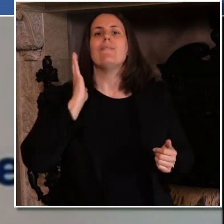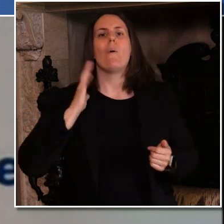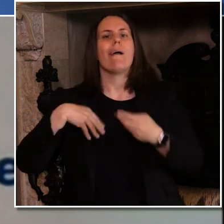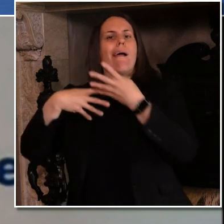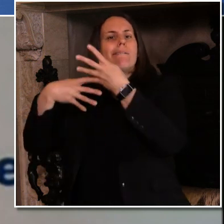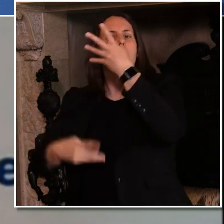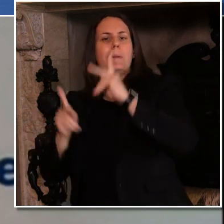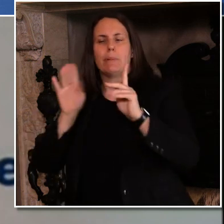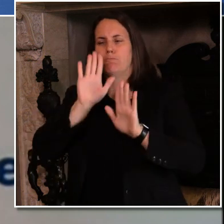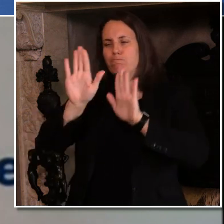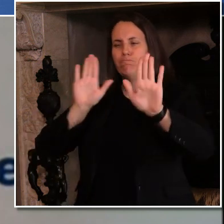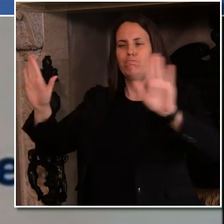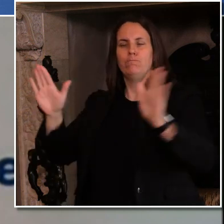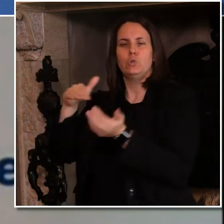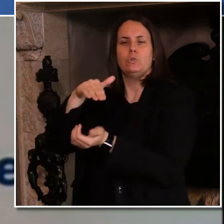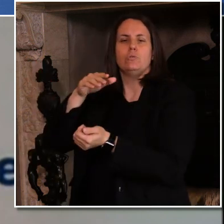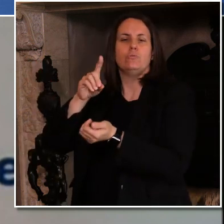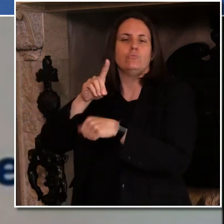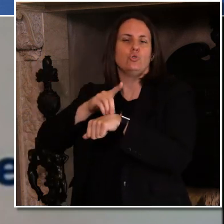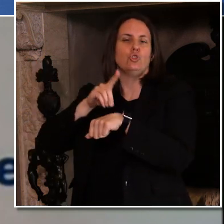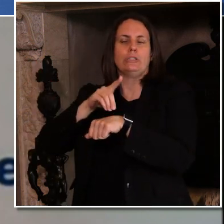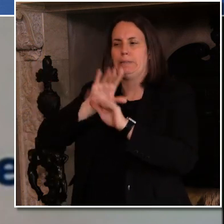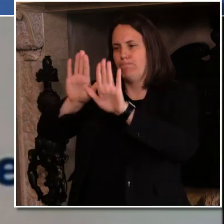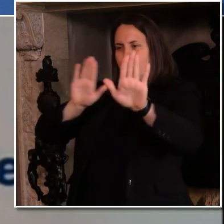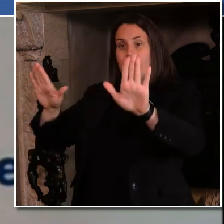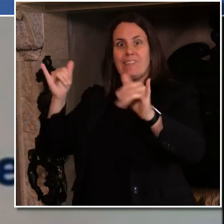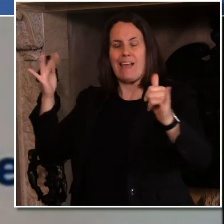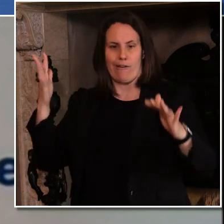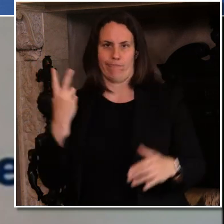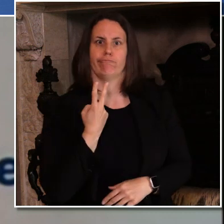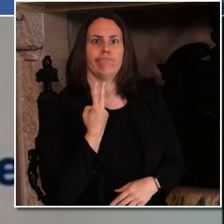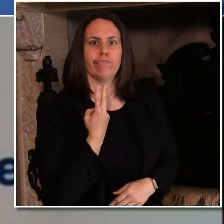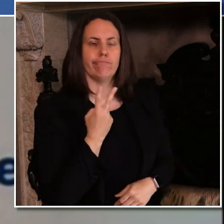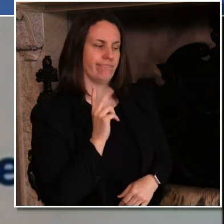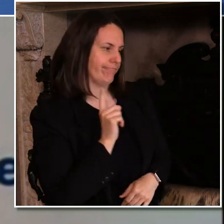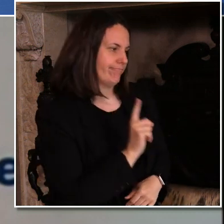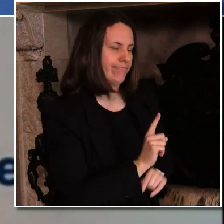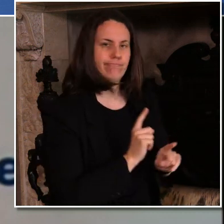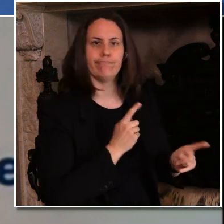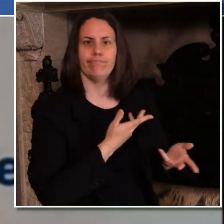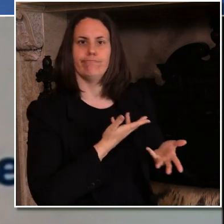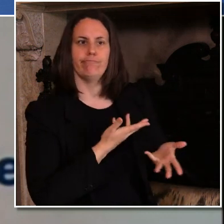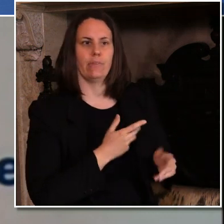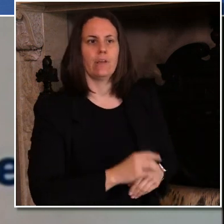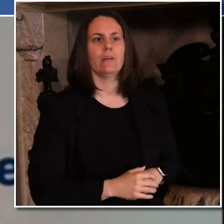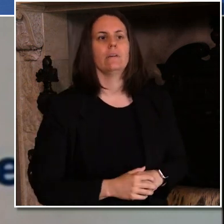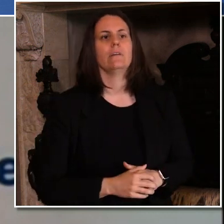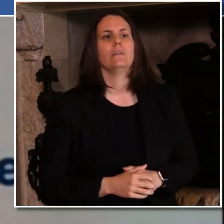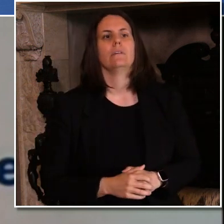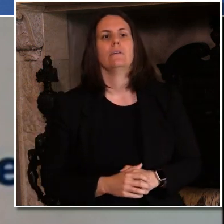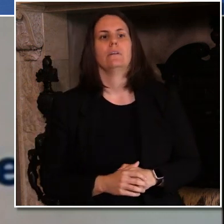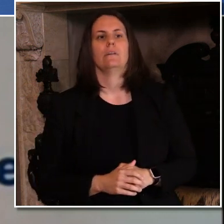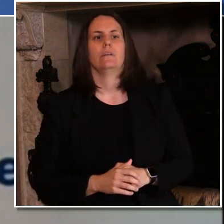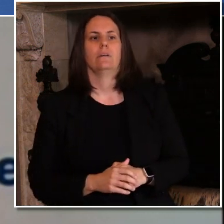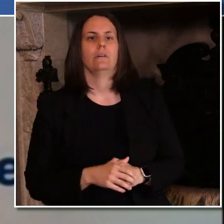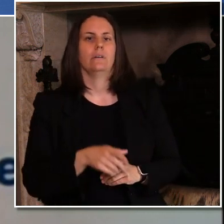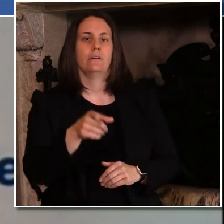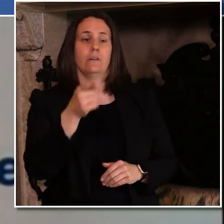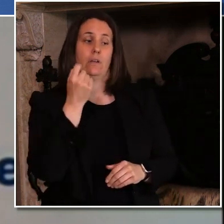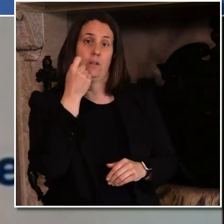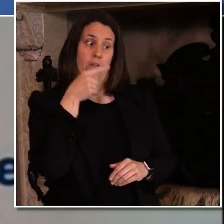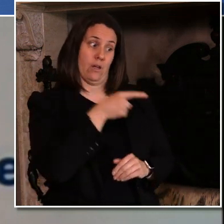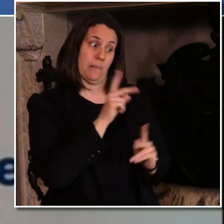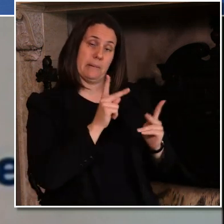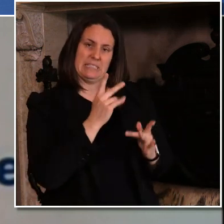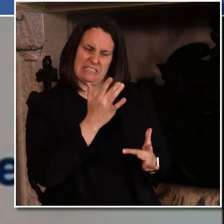The nurses are trying to care for these patients while also going into the room as few times as possible. And they're not able to have the door open,